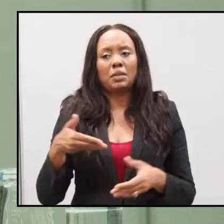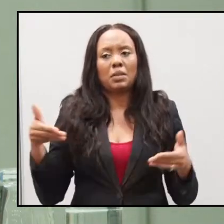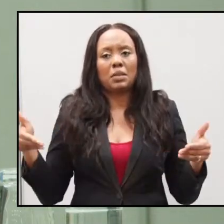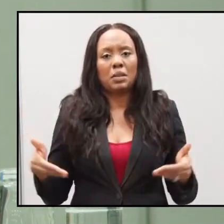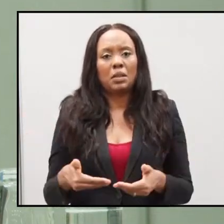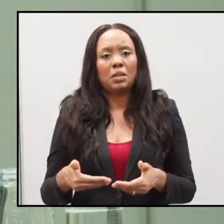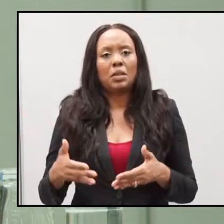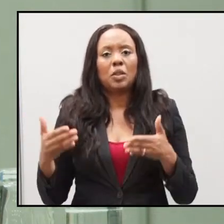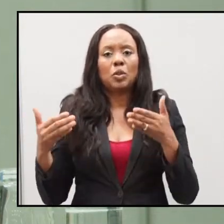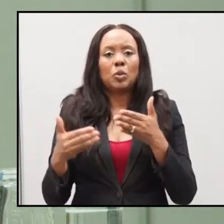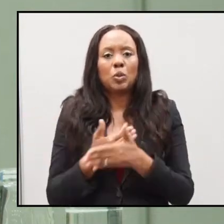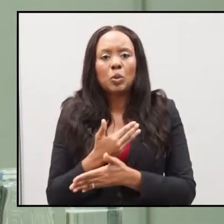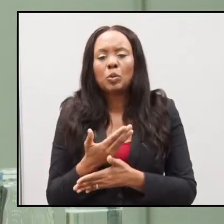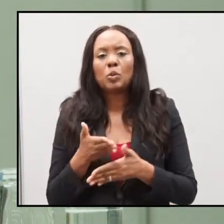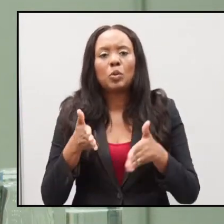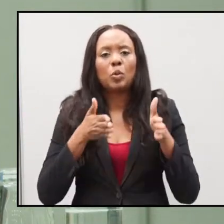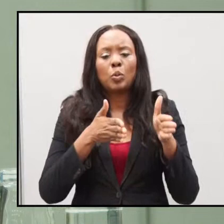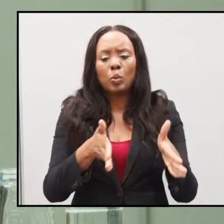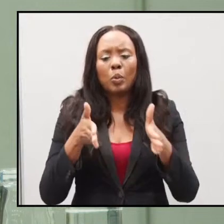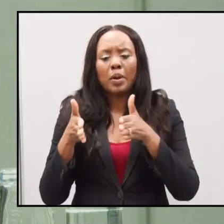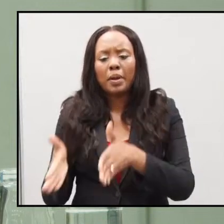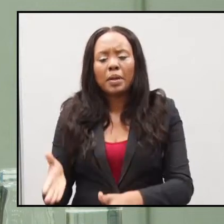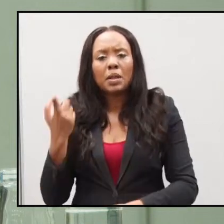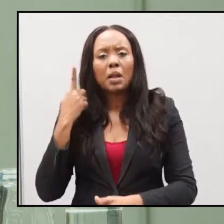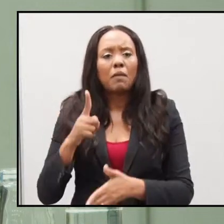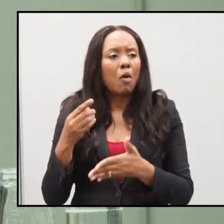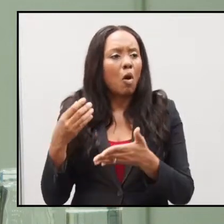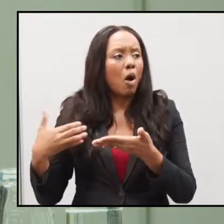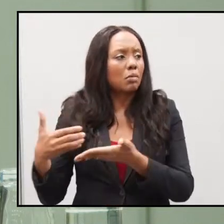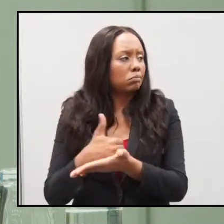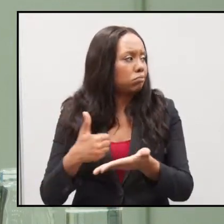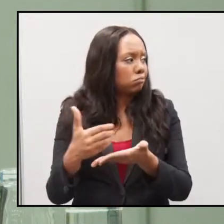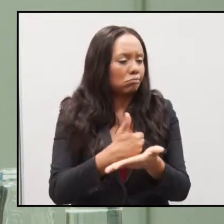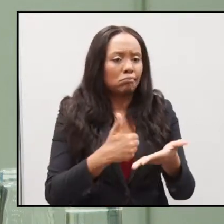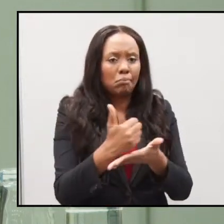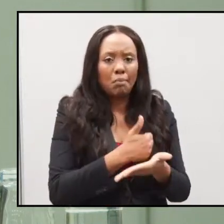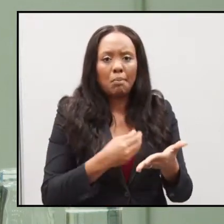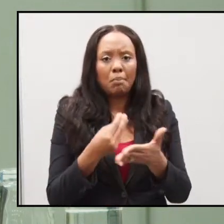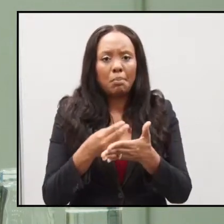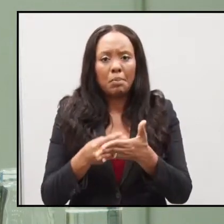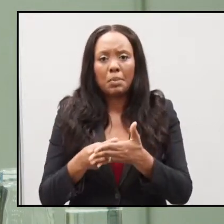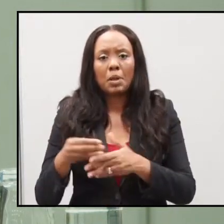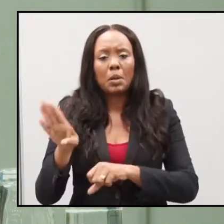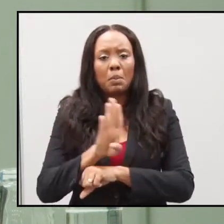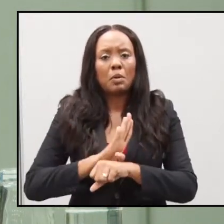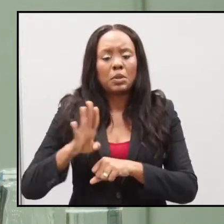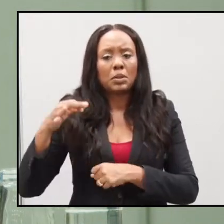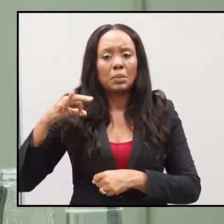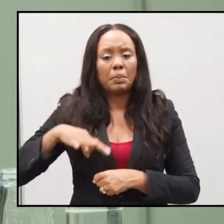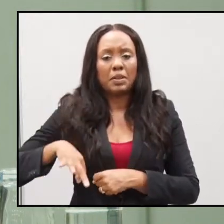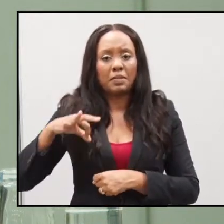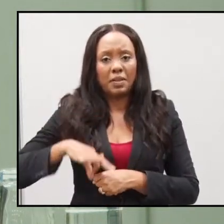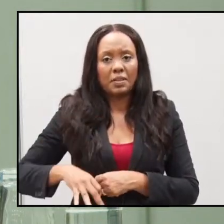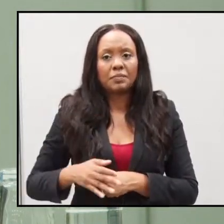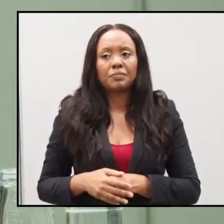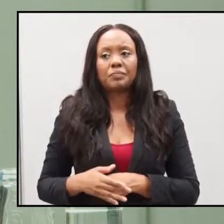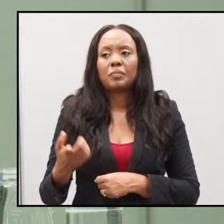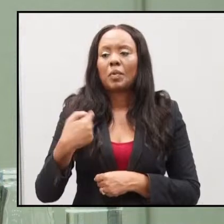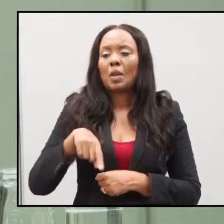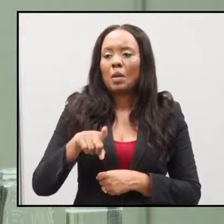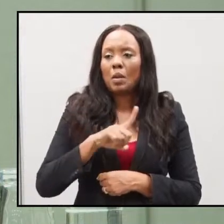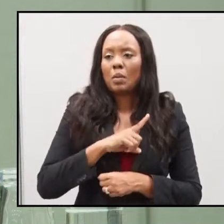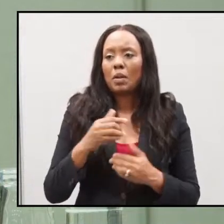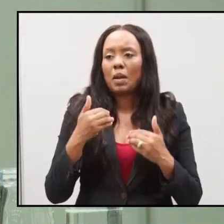new revenue-generating opportunities for Barbadians to benefit from. As we engage with these records